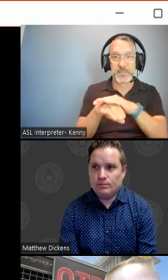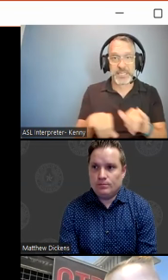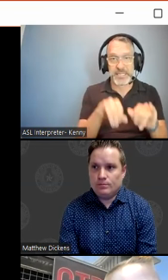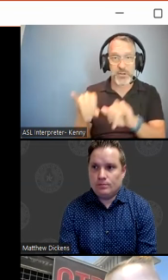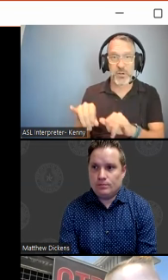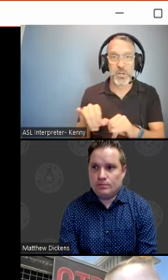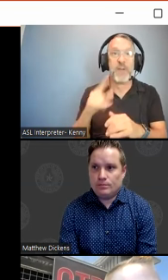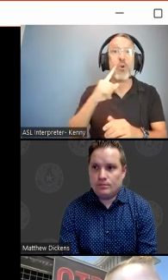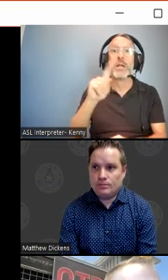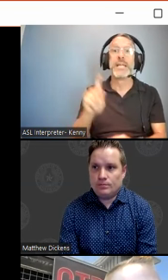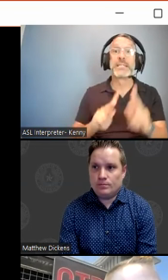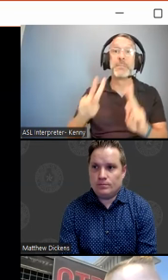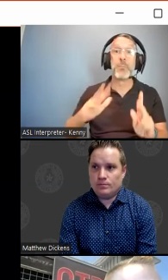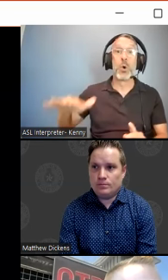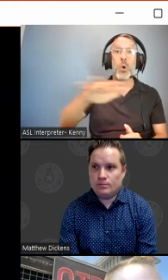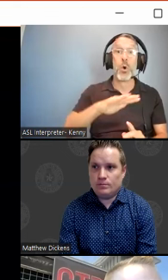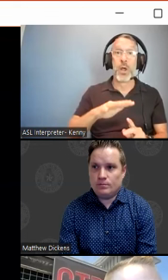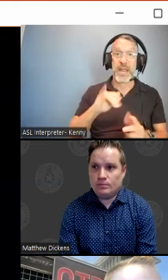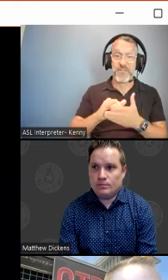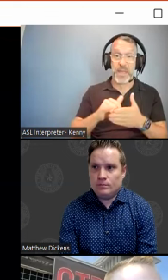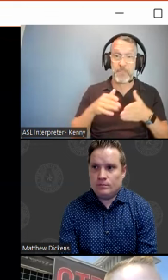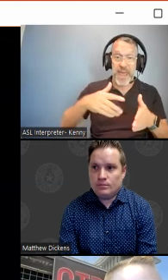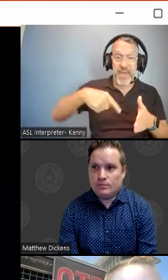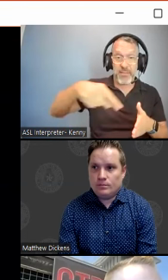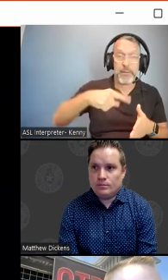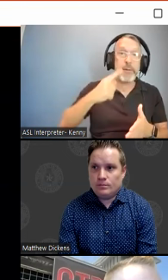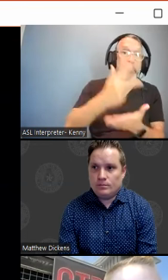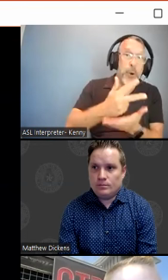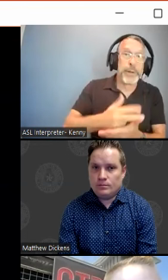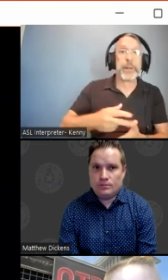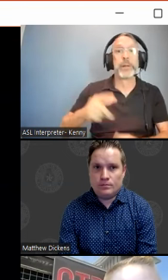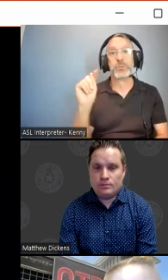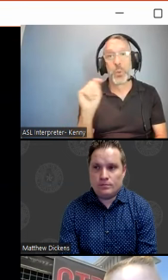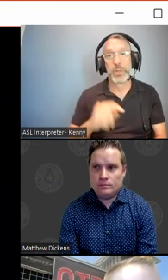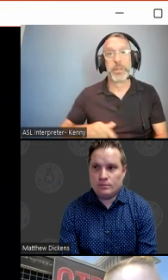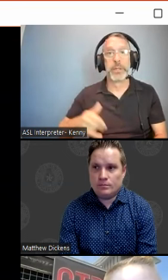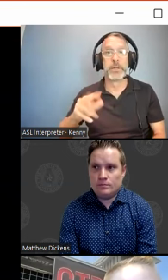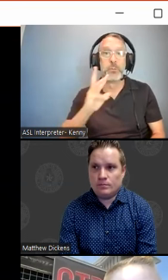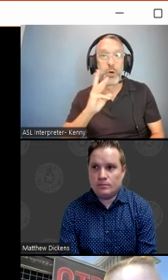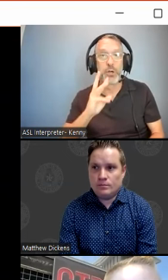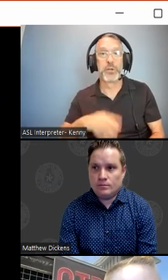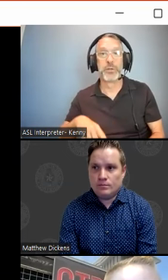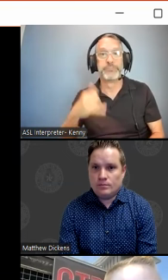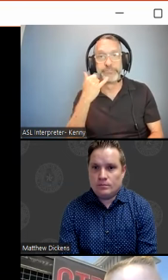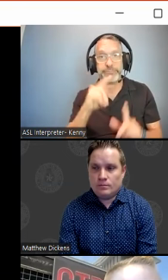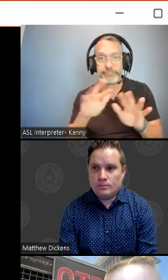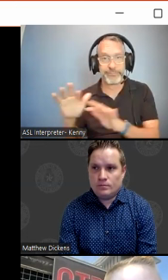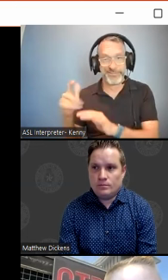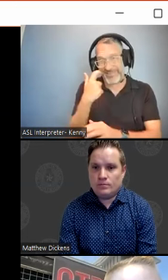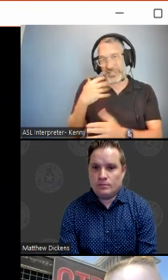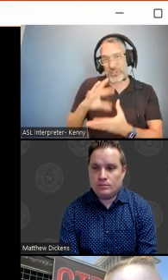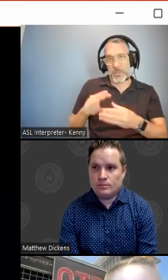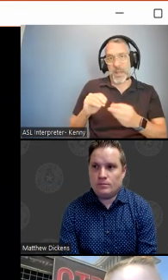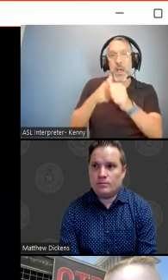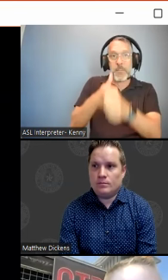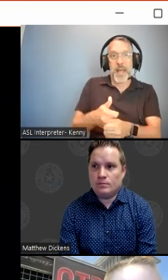For Texans, that means if the path of travel elements, parking, toilet room, telephones, drinking fountains, and all those that we just talked about, complied